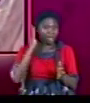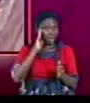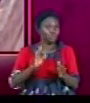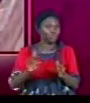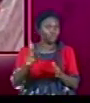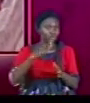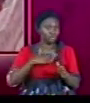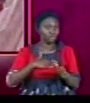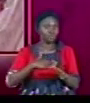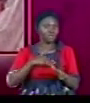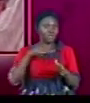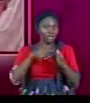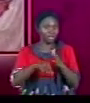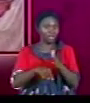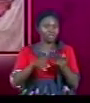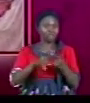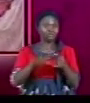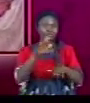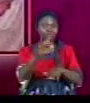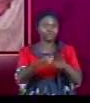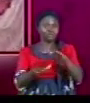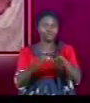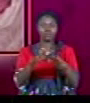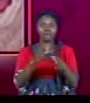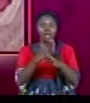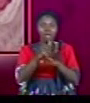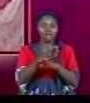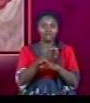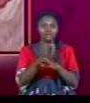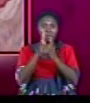on Friday night, after Papa finished preaching, he said,